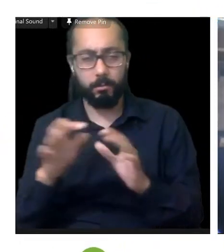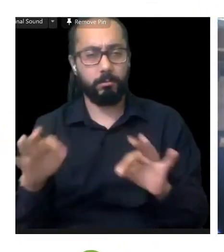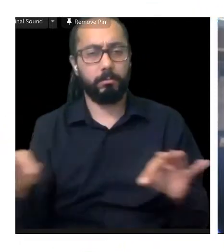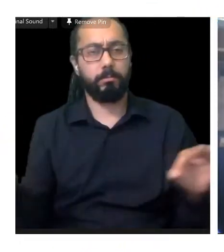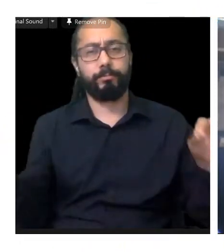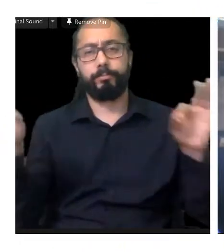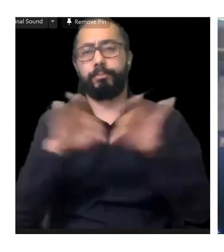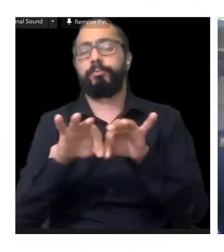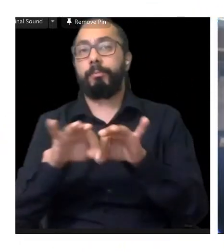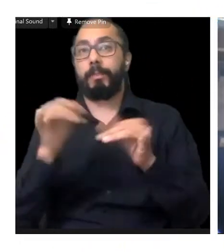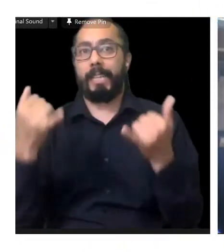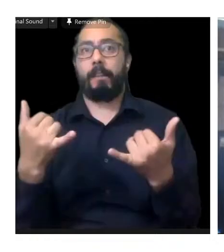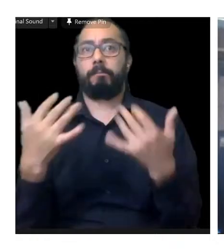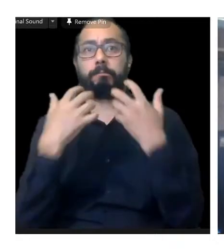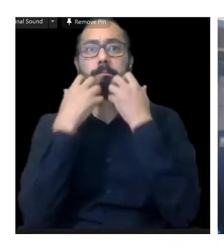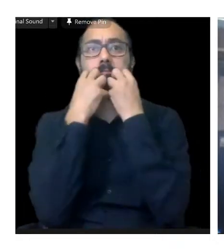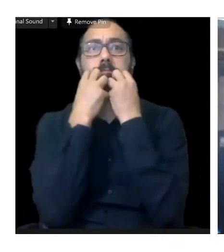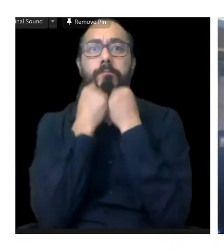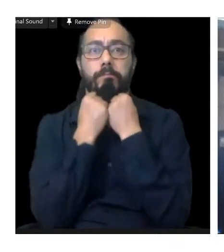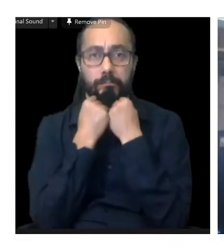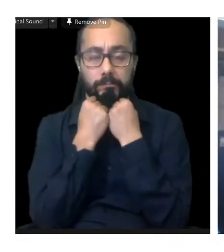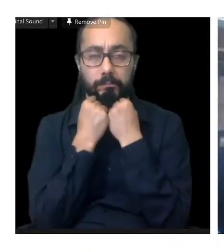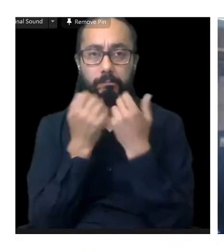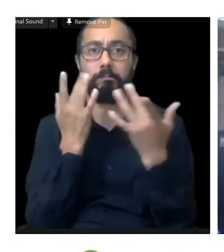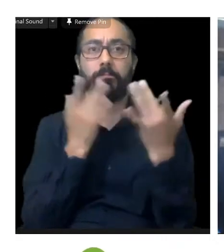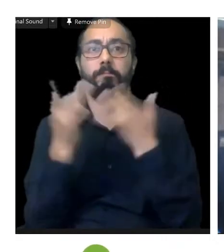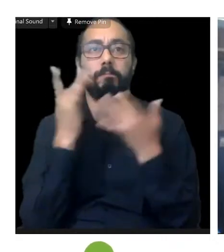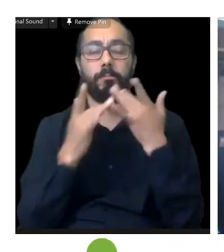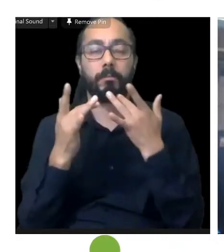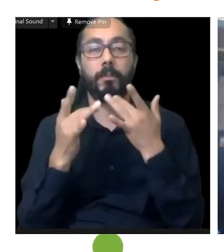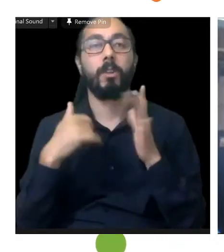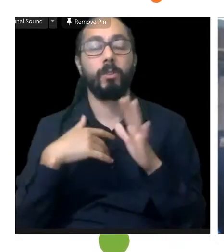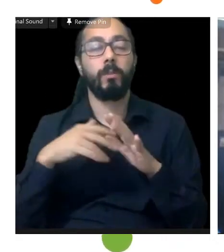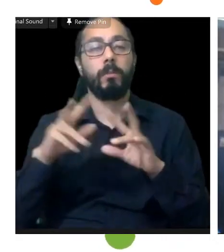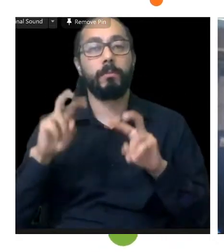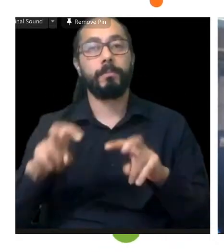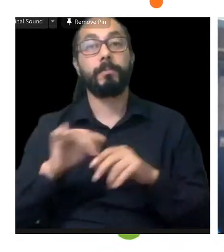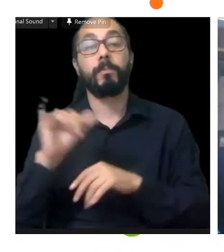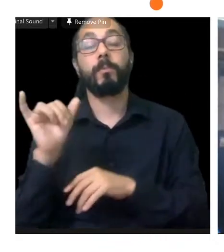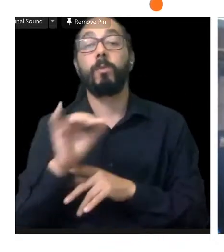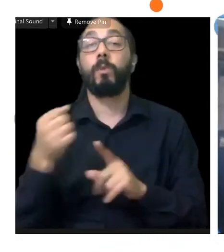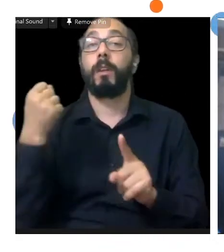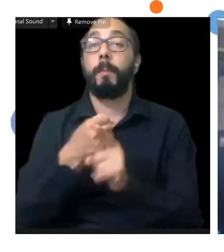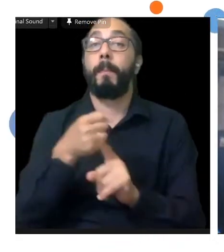more critical. Broader economic impacts of the pandemic